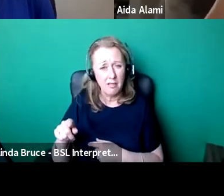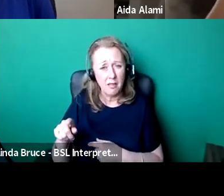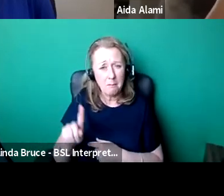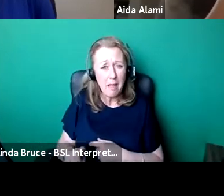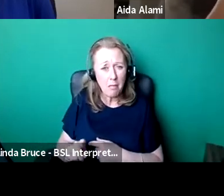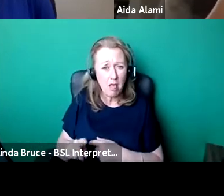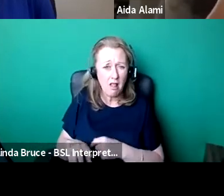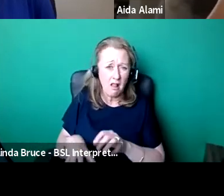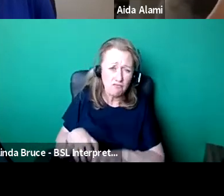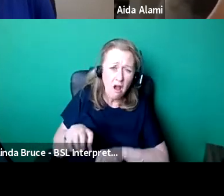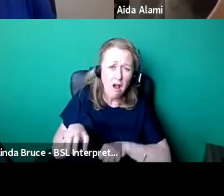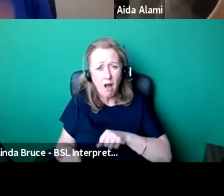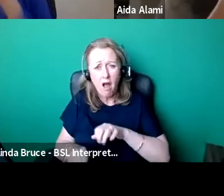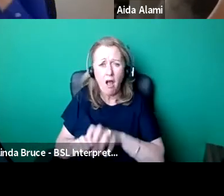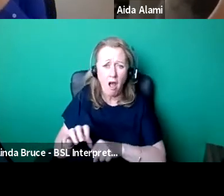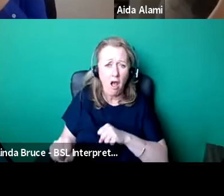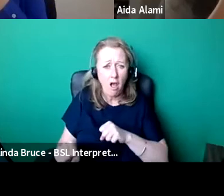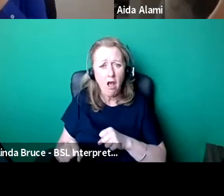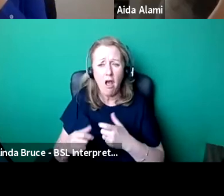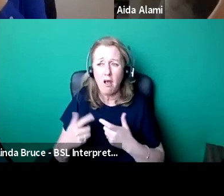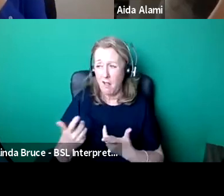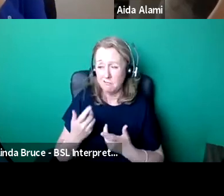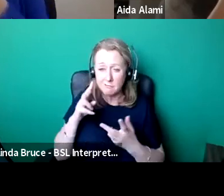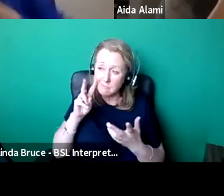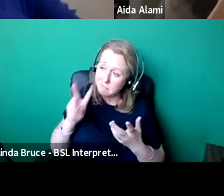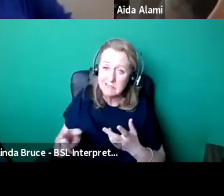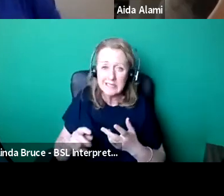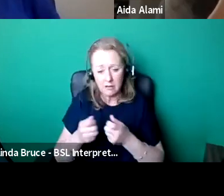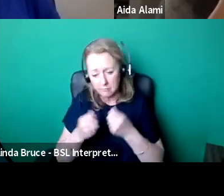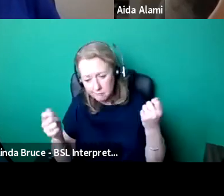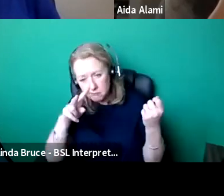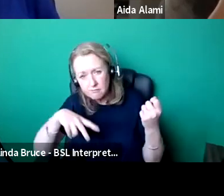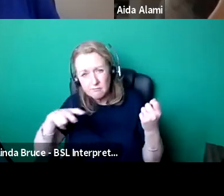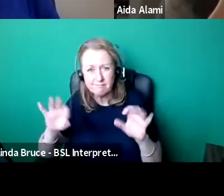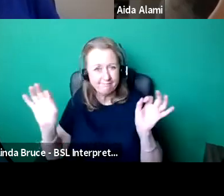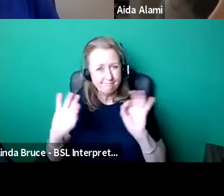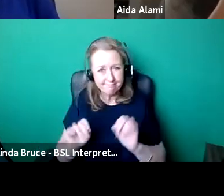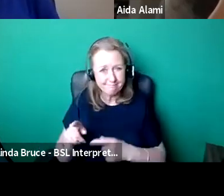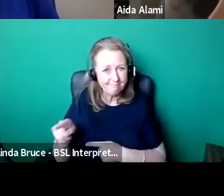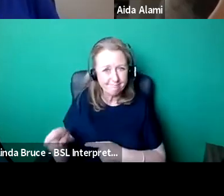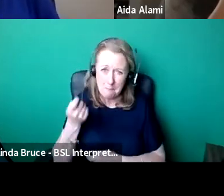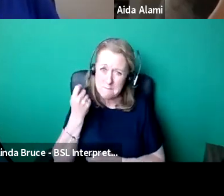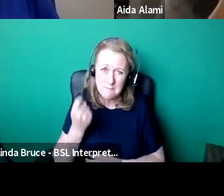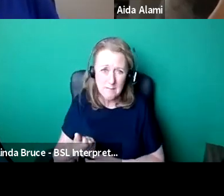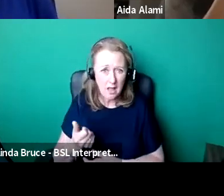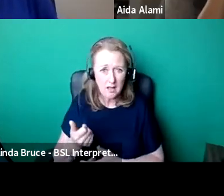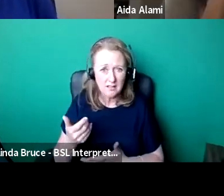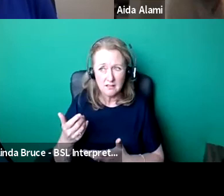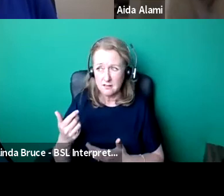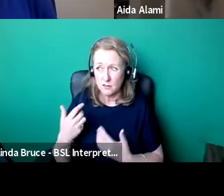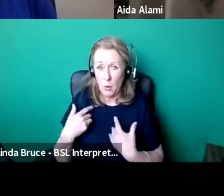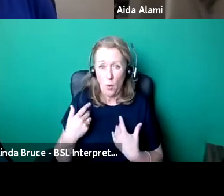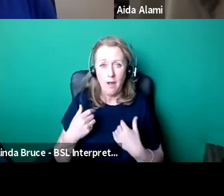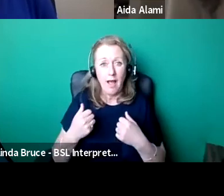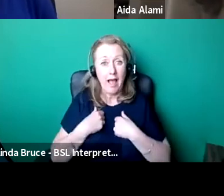not really, I mean, of course, there are some publications that still continue to do journalism out of Libya, but it's not in the same, the attention is not